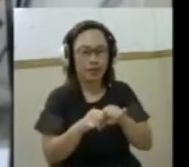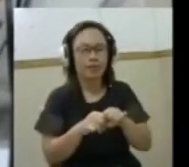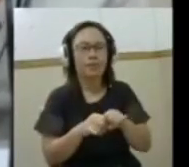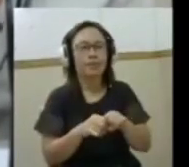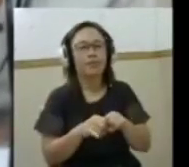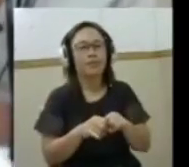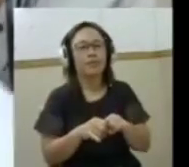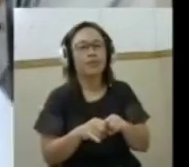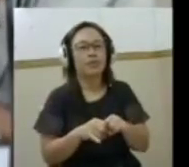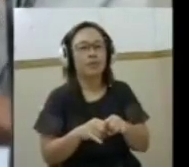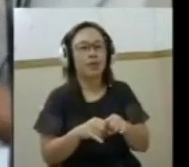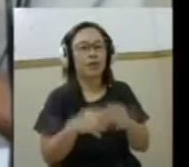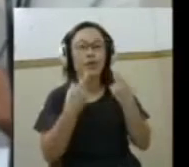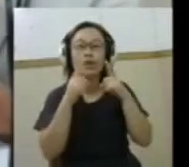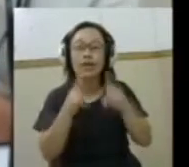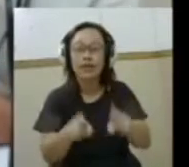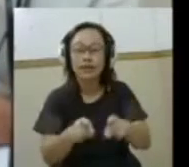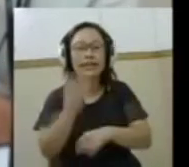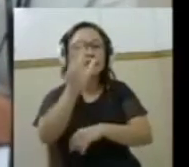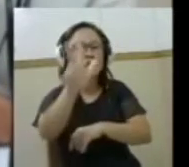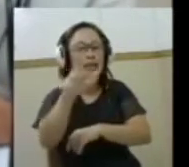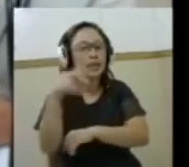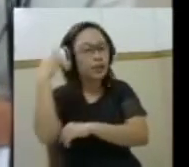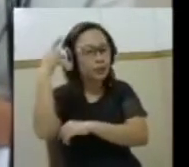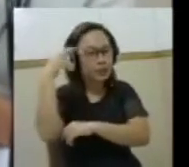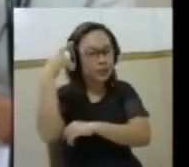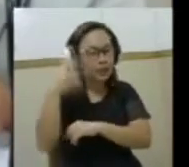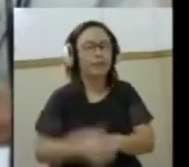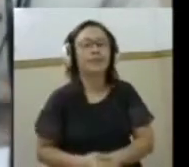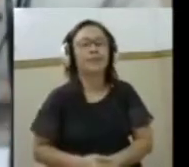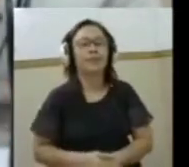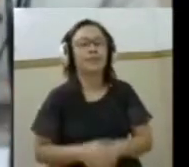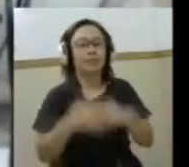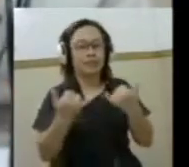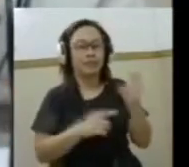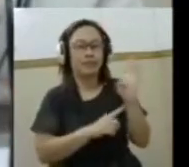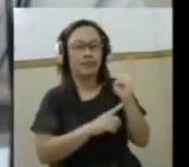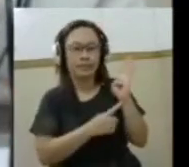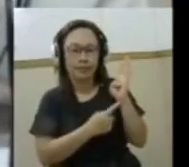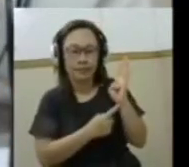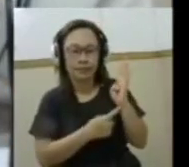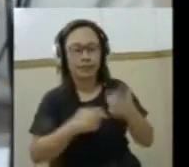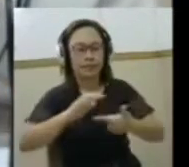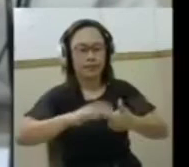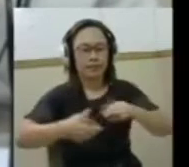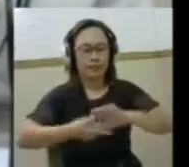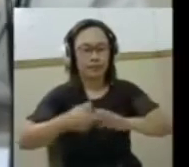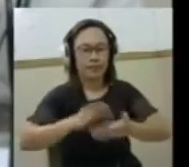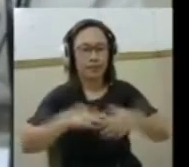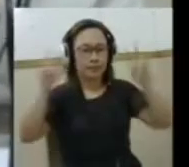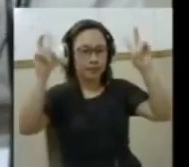3 reasons. Yan. For sure, you are now ready. So, let's begin. Here's our lesson for today